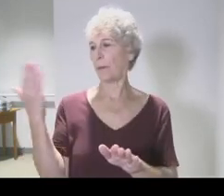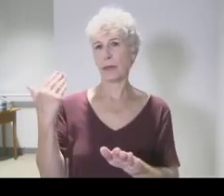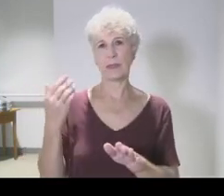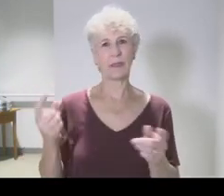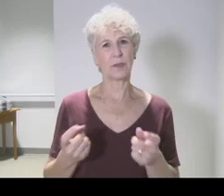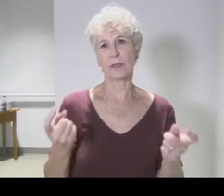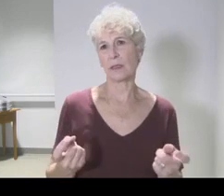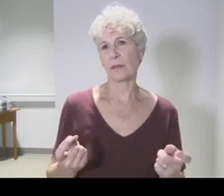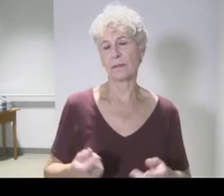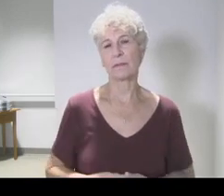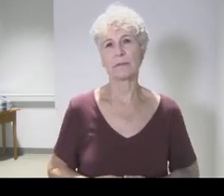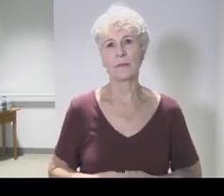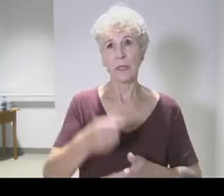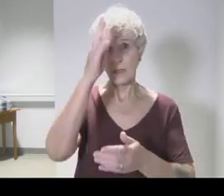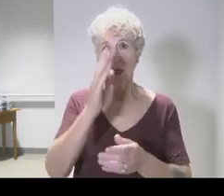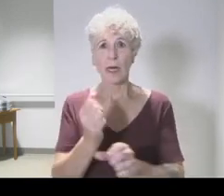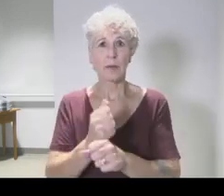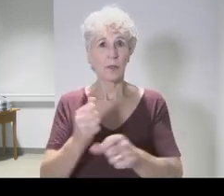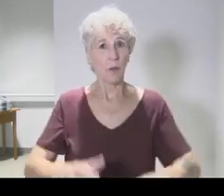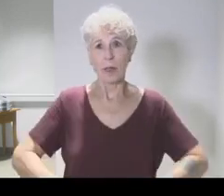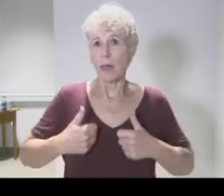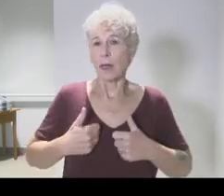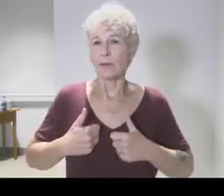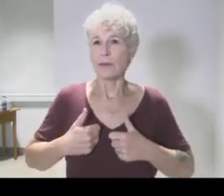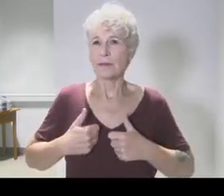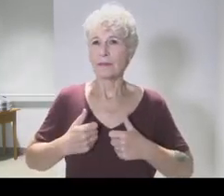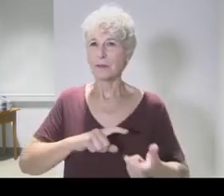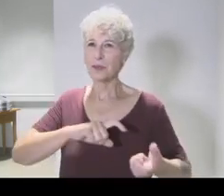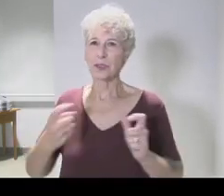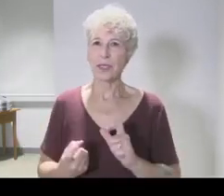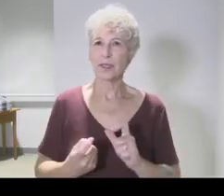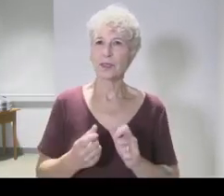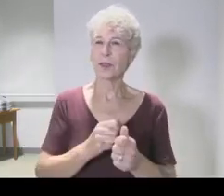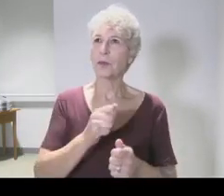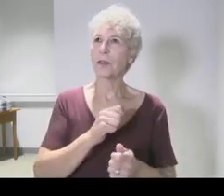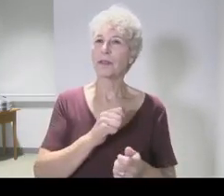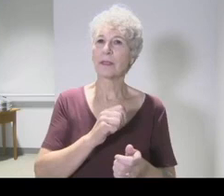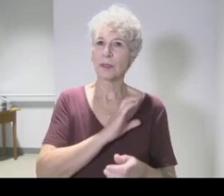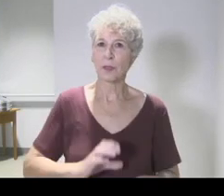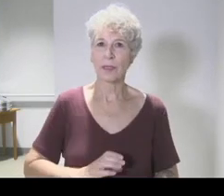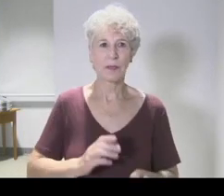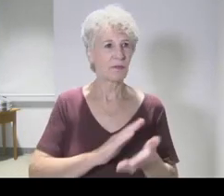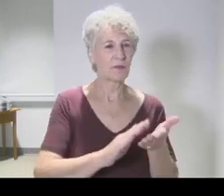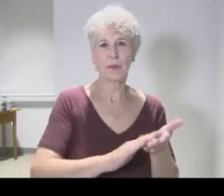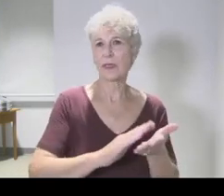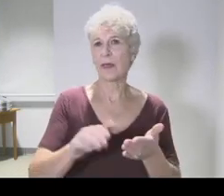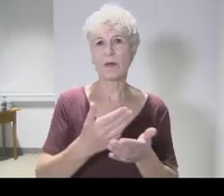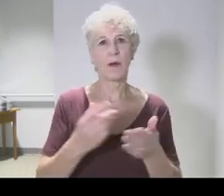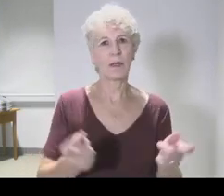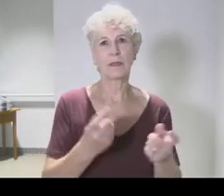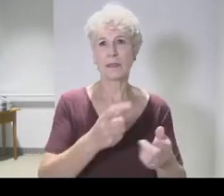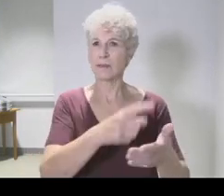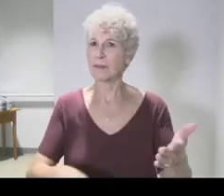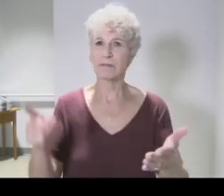sins, God made you alive with Christ. He forgave us all our sins, having canceled